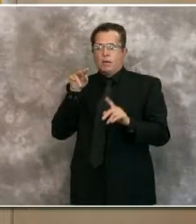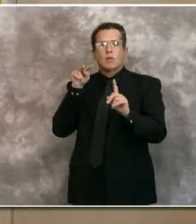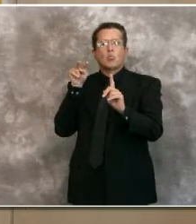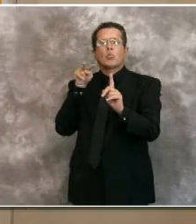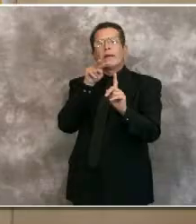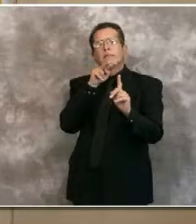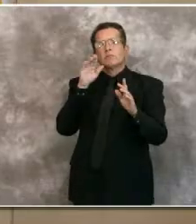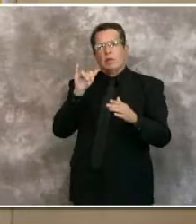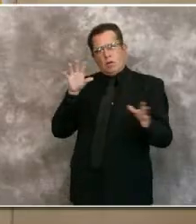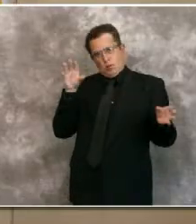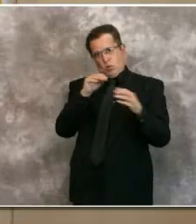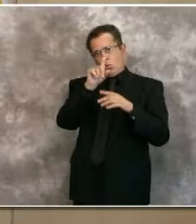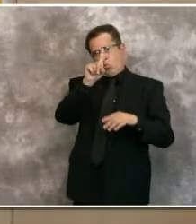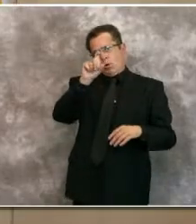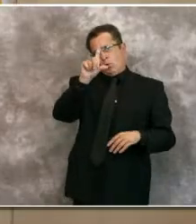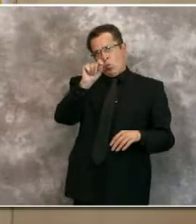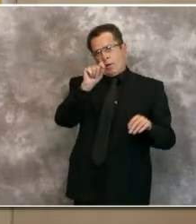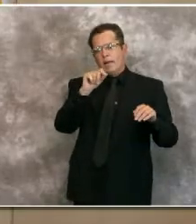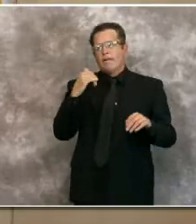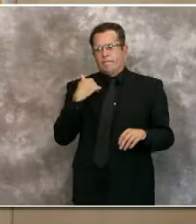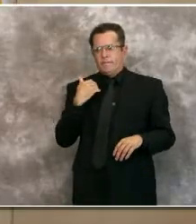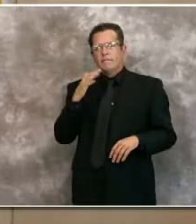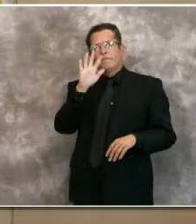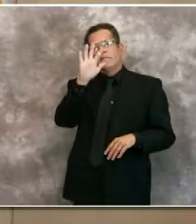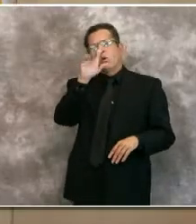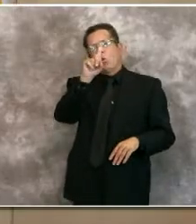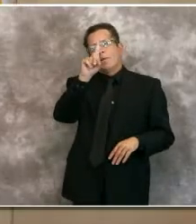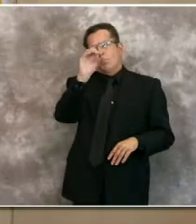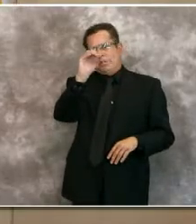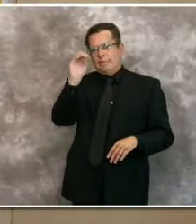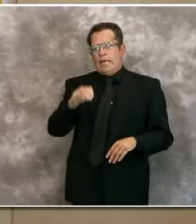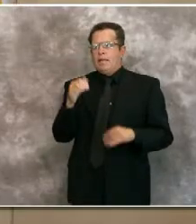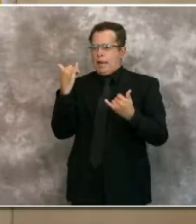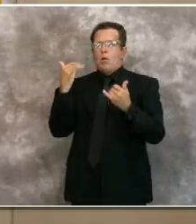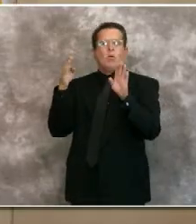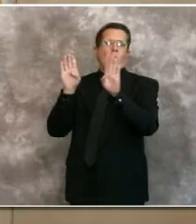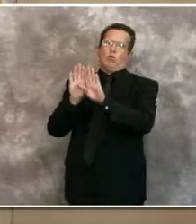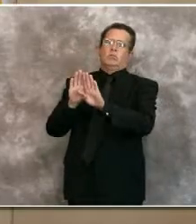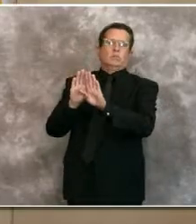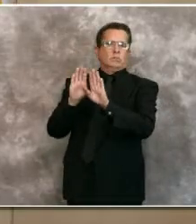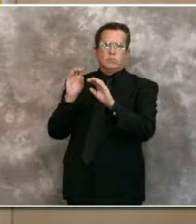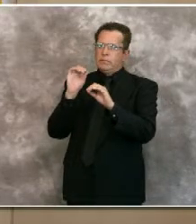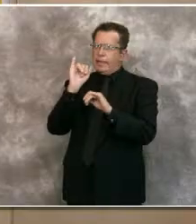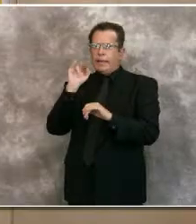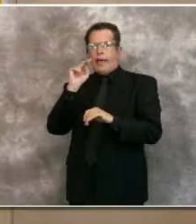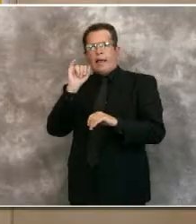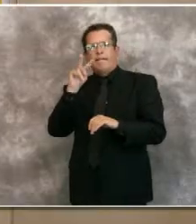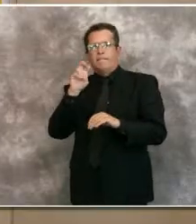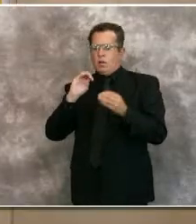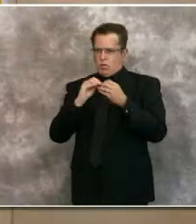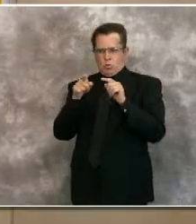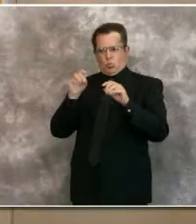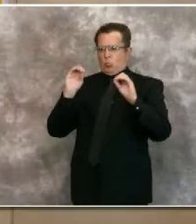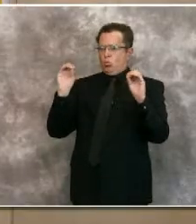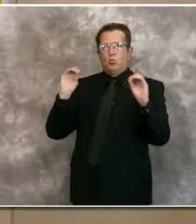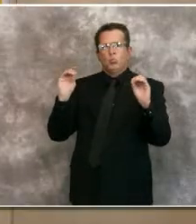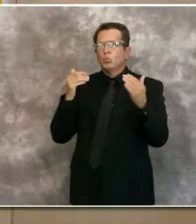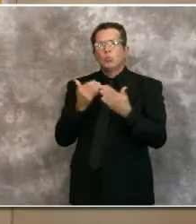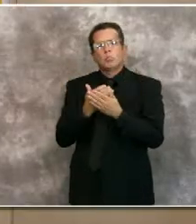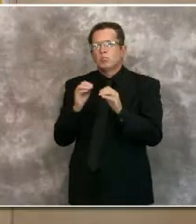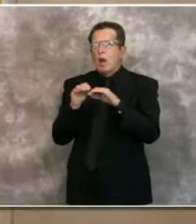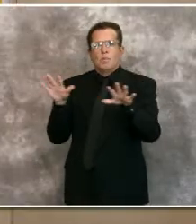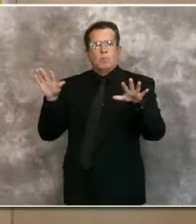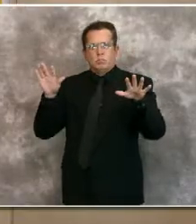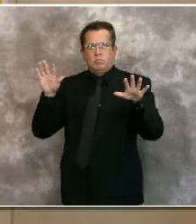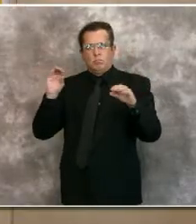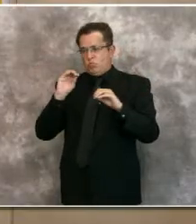the 120 outbreaks, 61 or 51% are now closed and are inactive, meaning there have been no